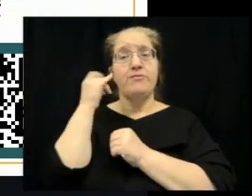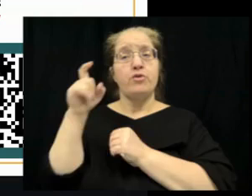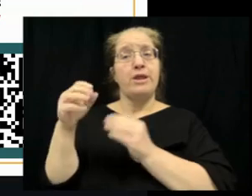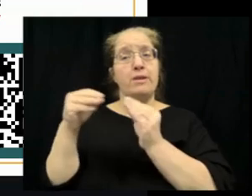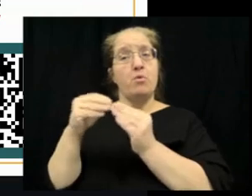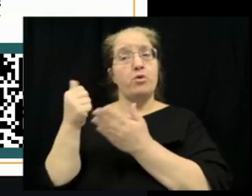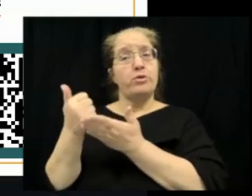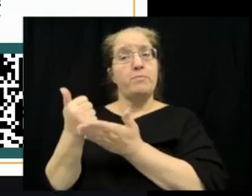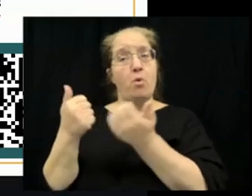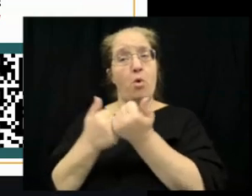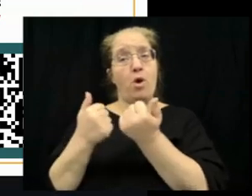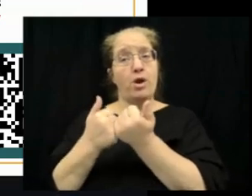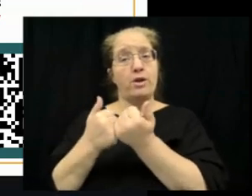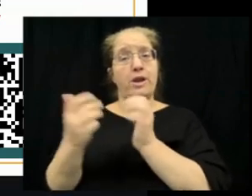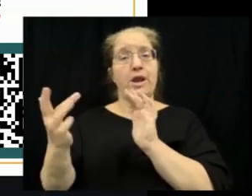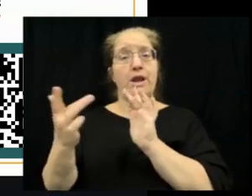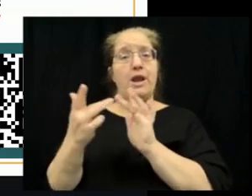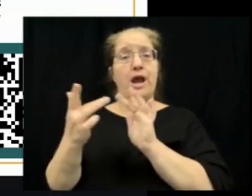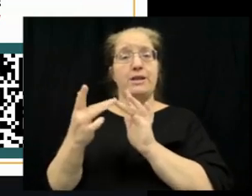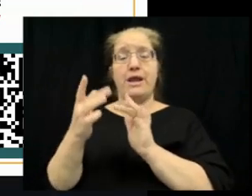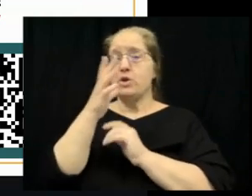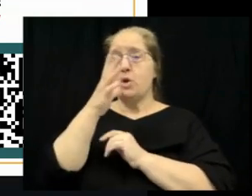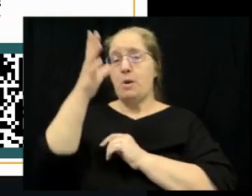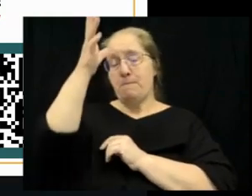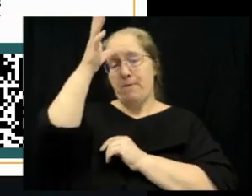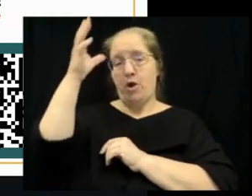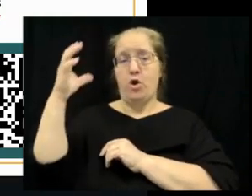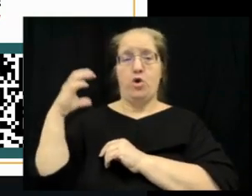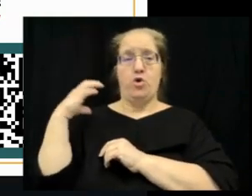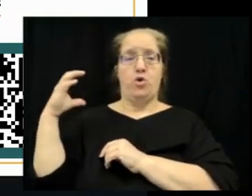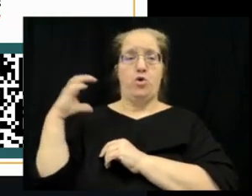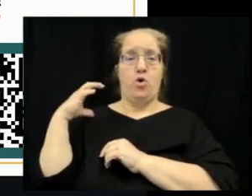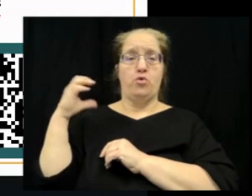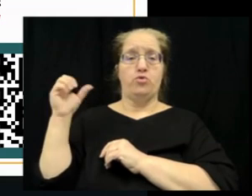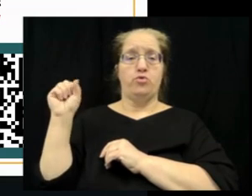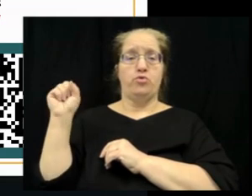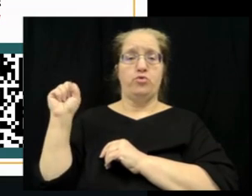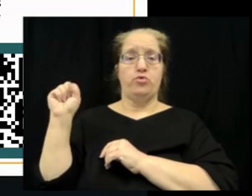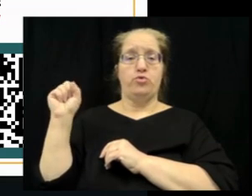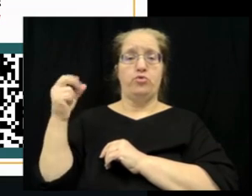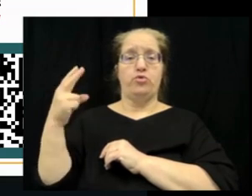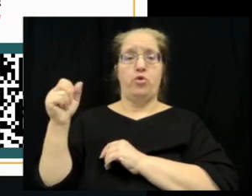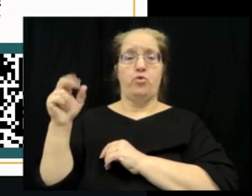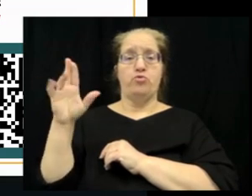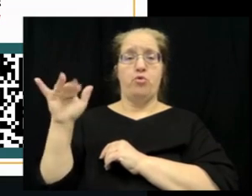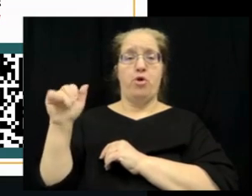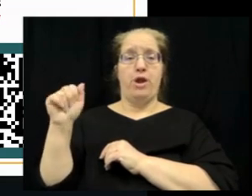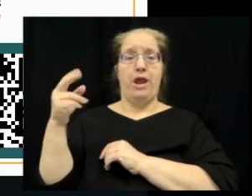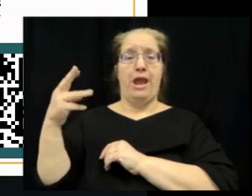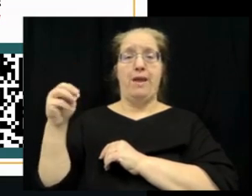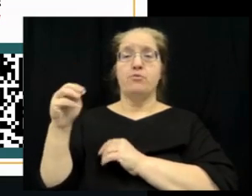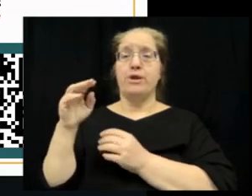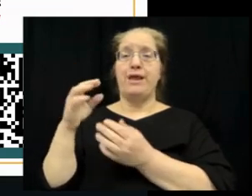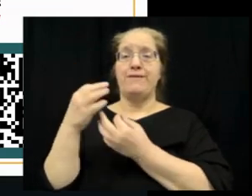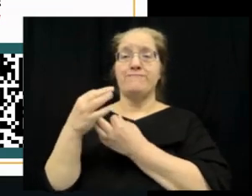support, that reaching out to parent coach Shoroya Ham to schedule a complimentary coaching session, or to join